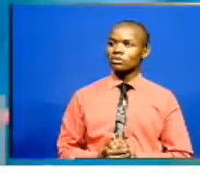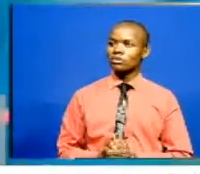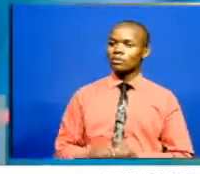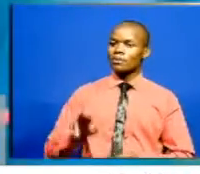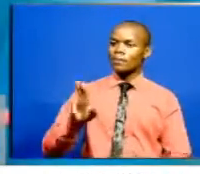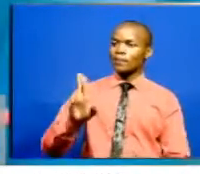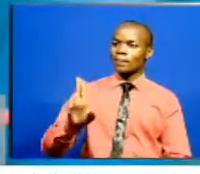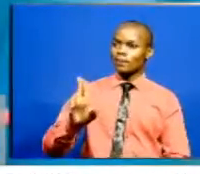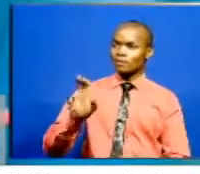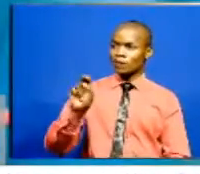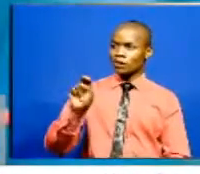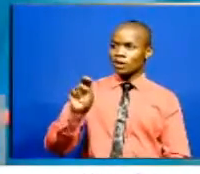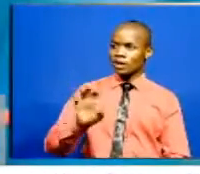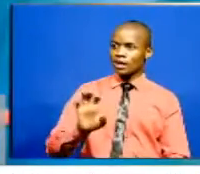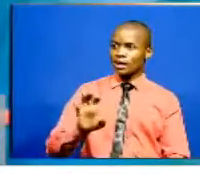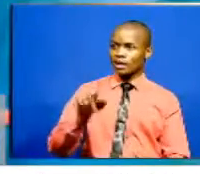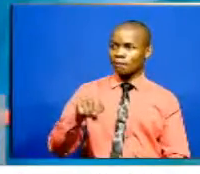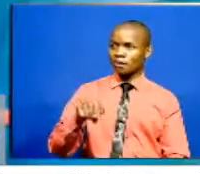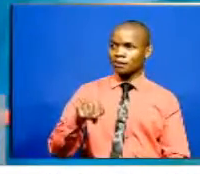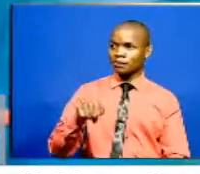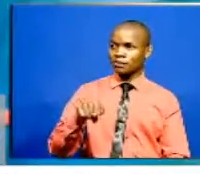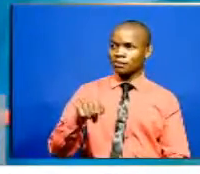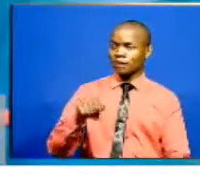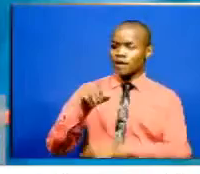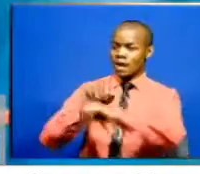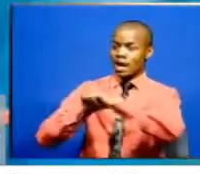is playing a central role, because